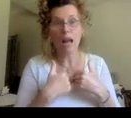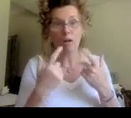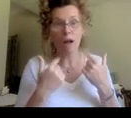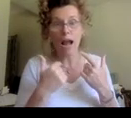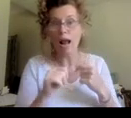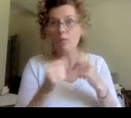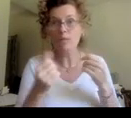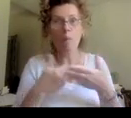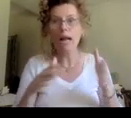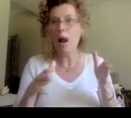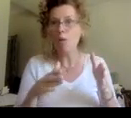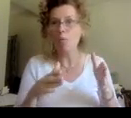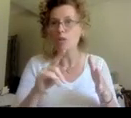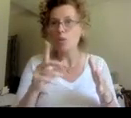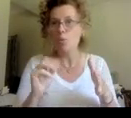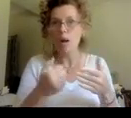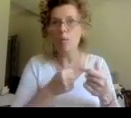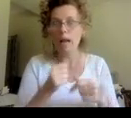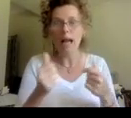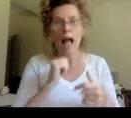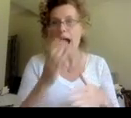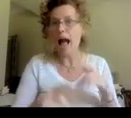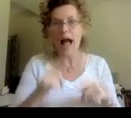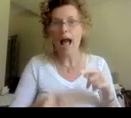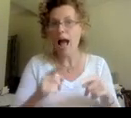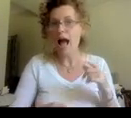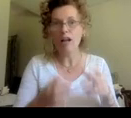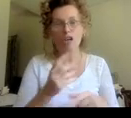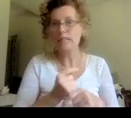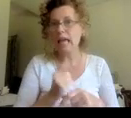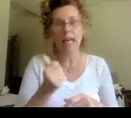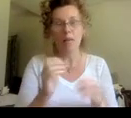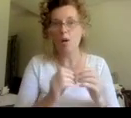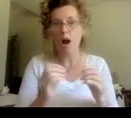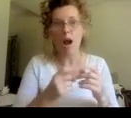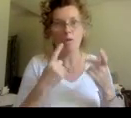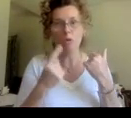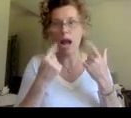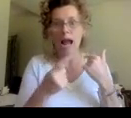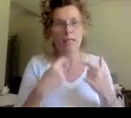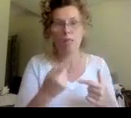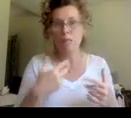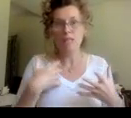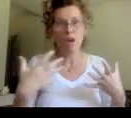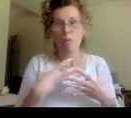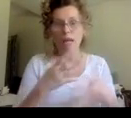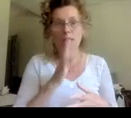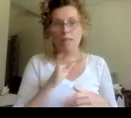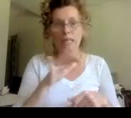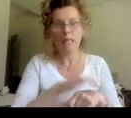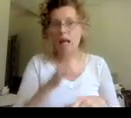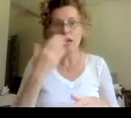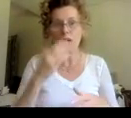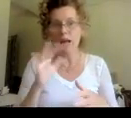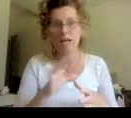them I couldn't take it anymore. And I was just crying inside that breakout room and telling them that I've got this phobia of speaking English. I don't know whether I can do this